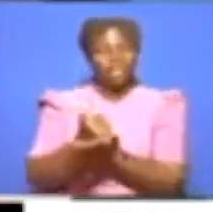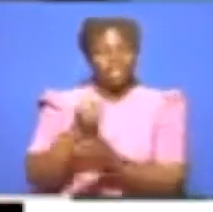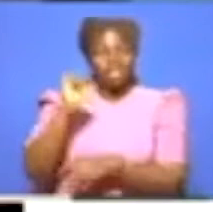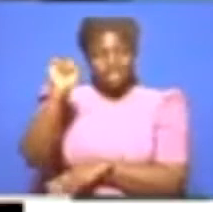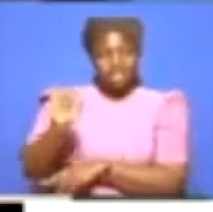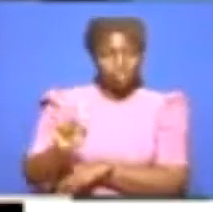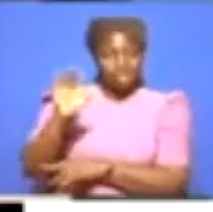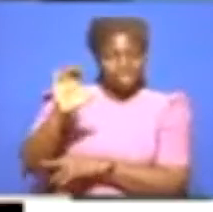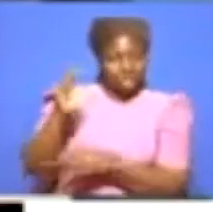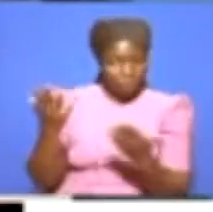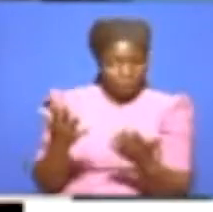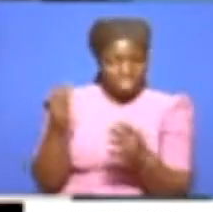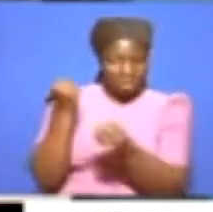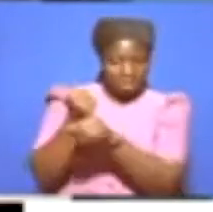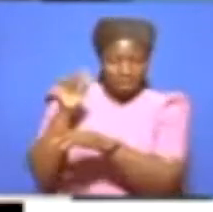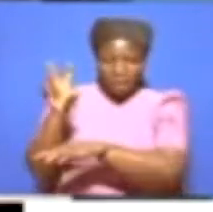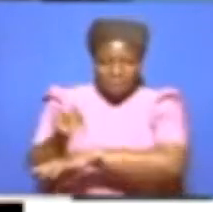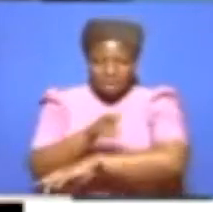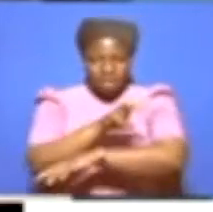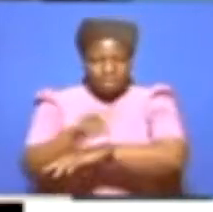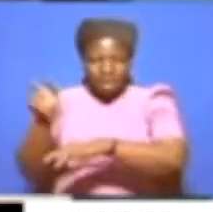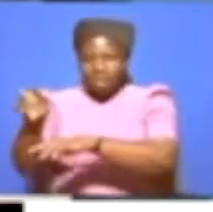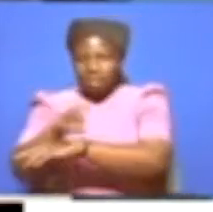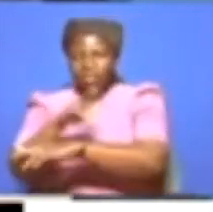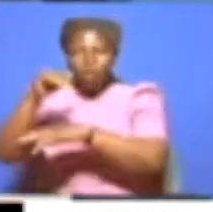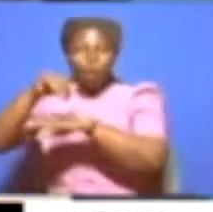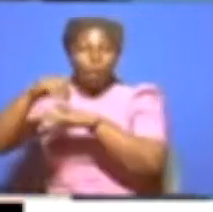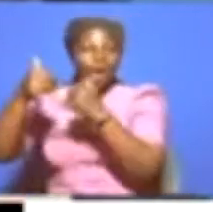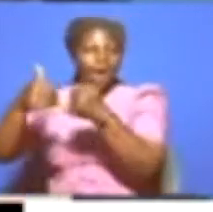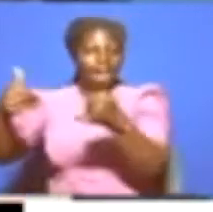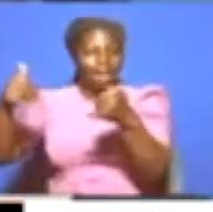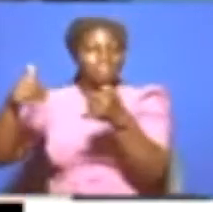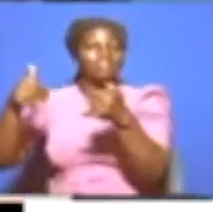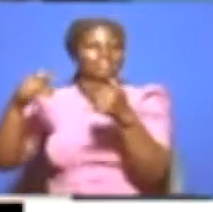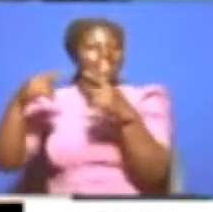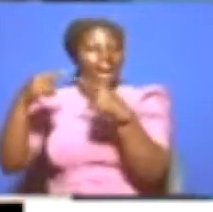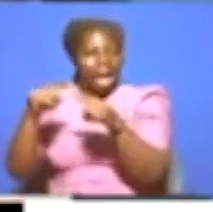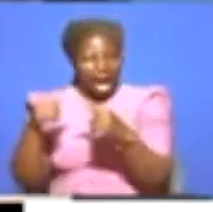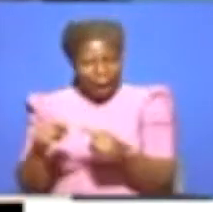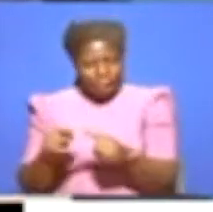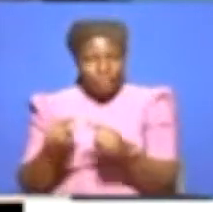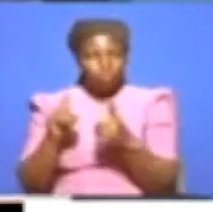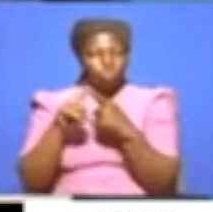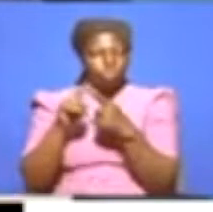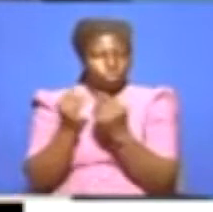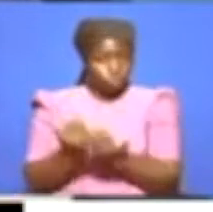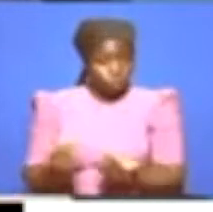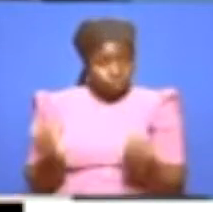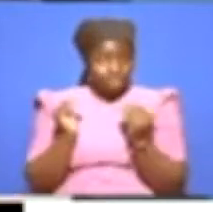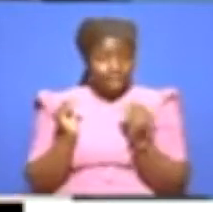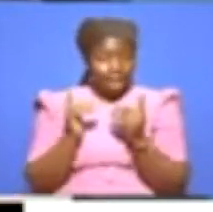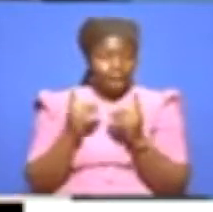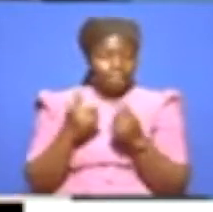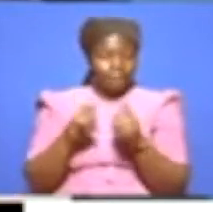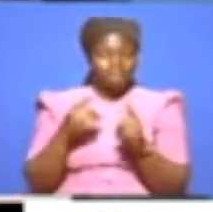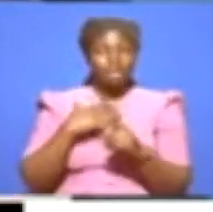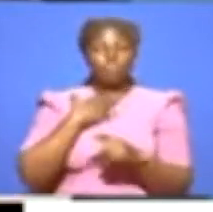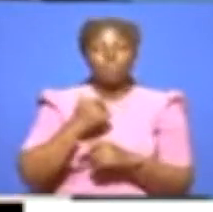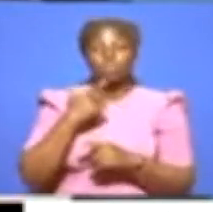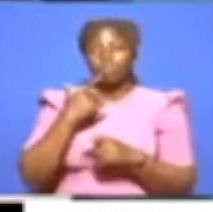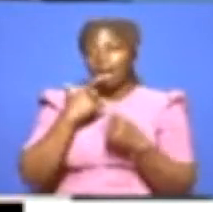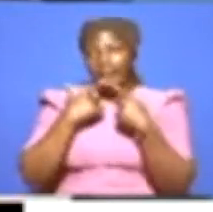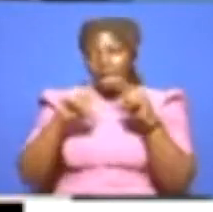the monitoring of this online harm to children. And I want to announce that, but after